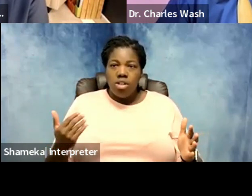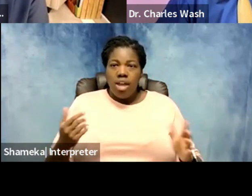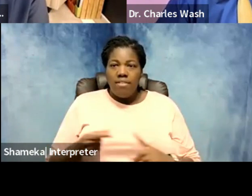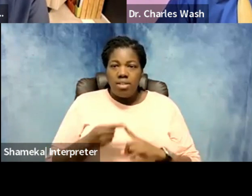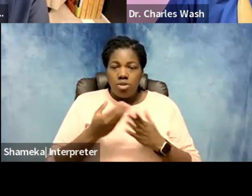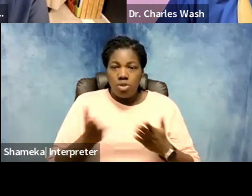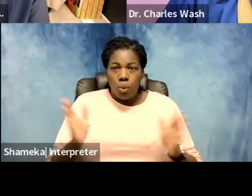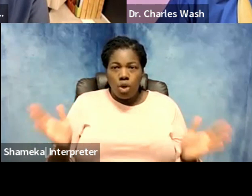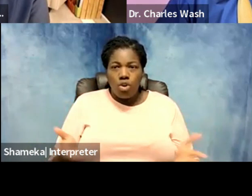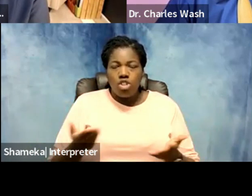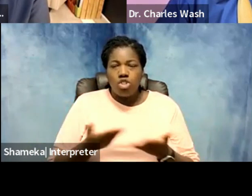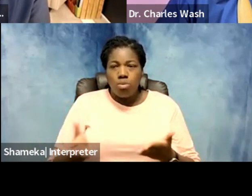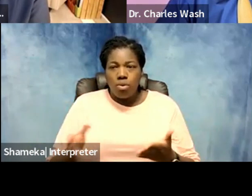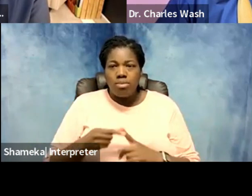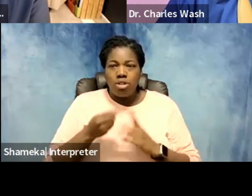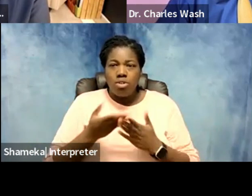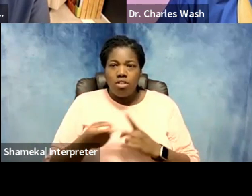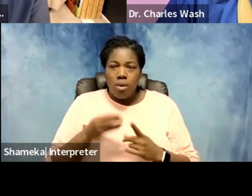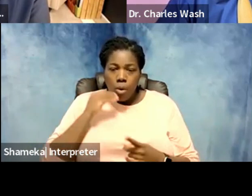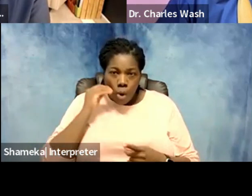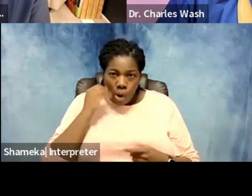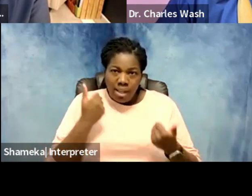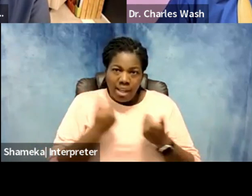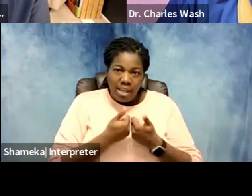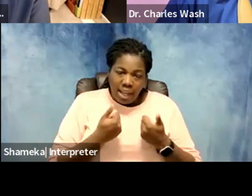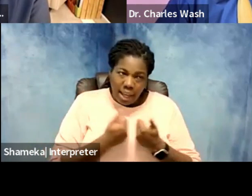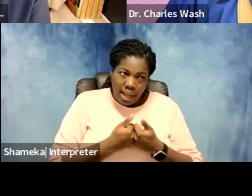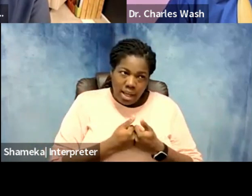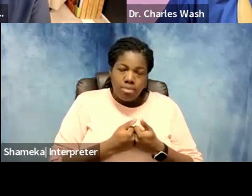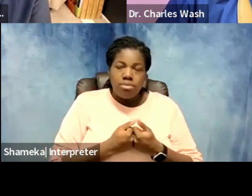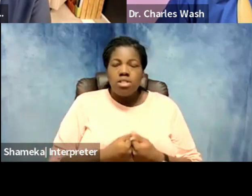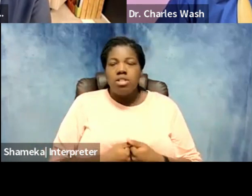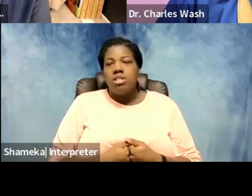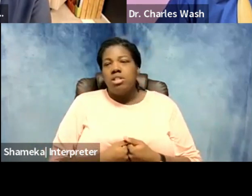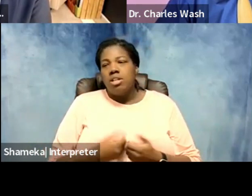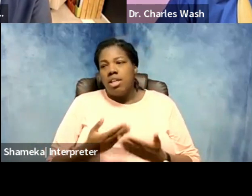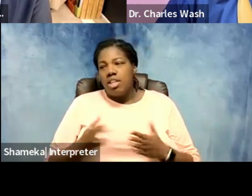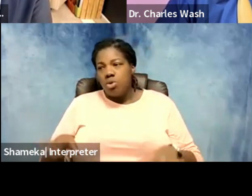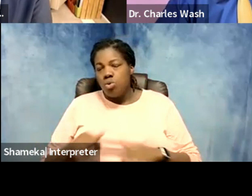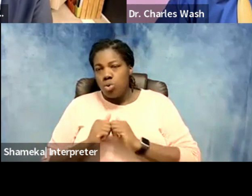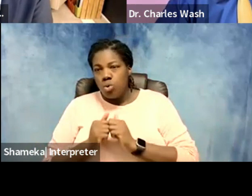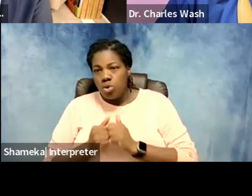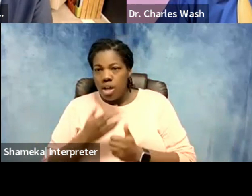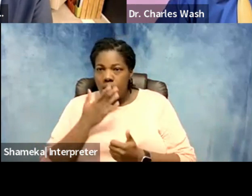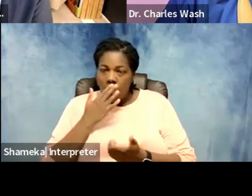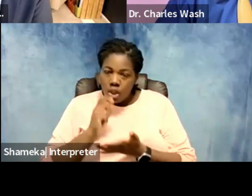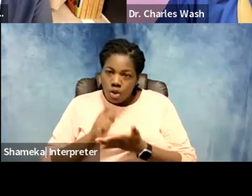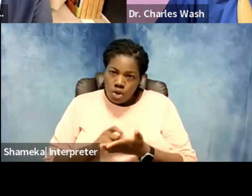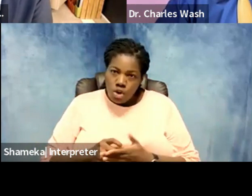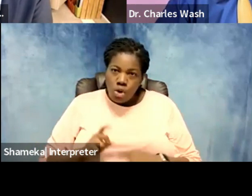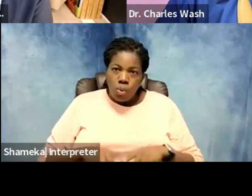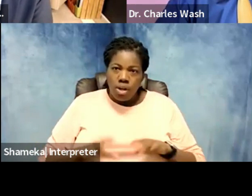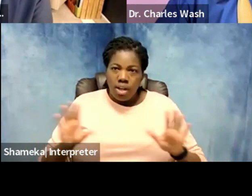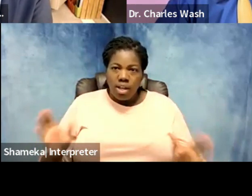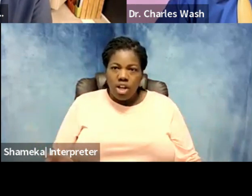always encourage them to bring special things from home, like games that the kids enjoy when they were at home, things they used to do together, coloring. And we couldn't encourage